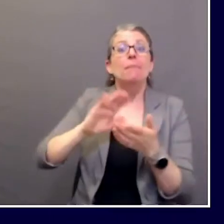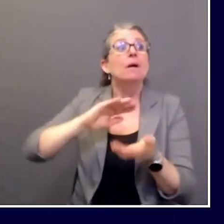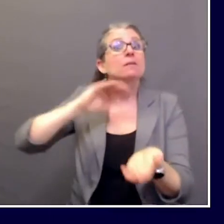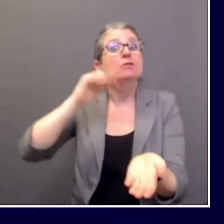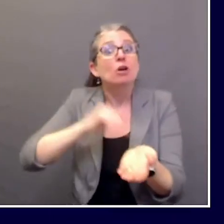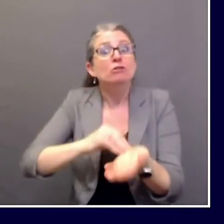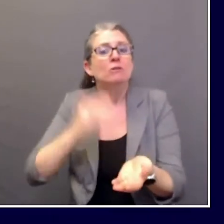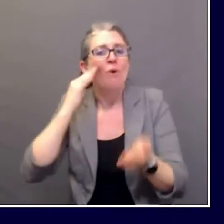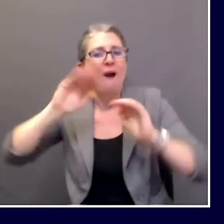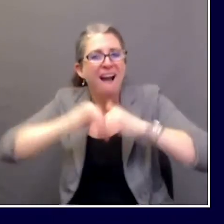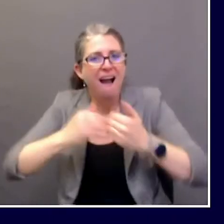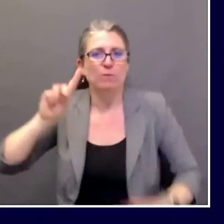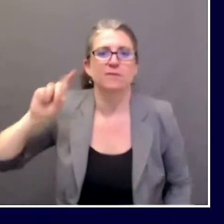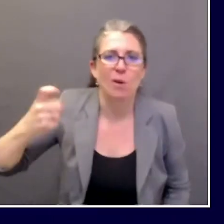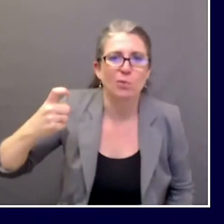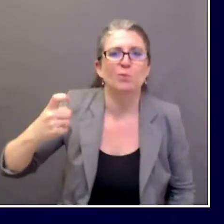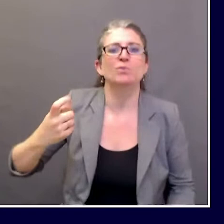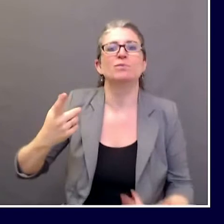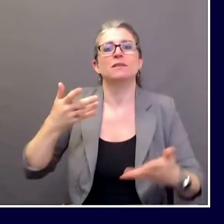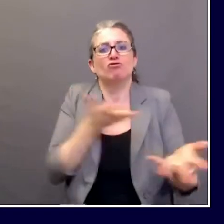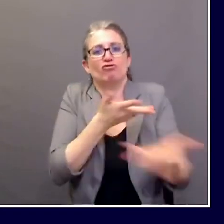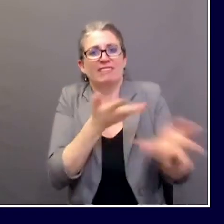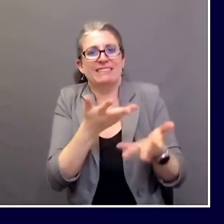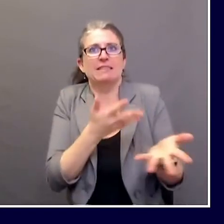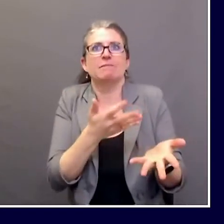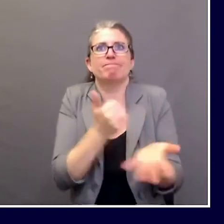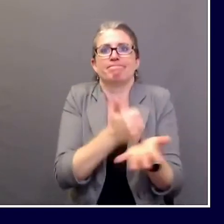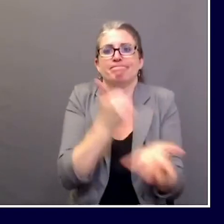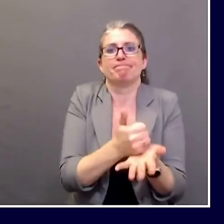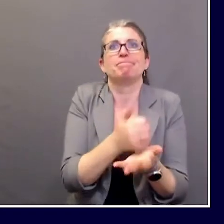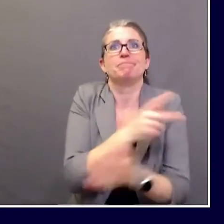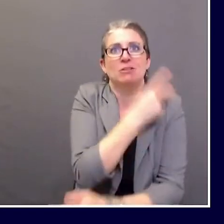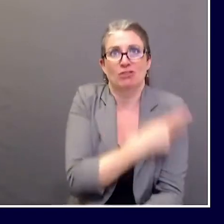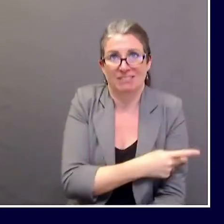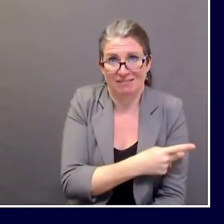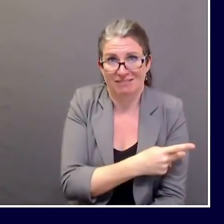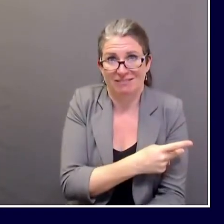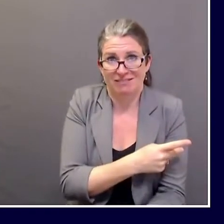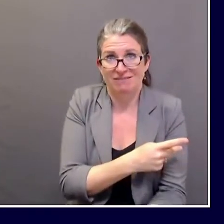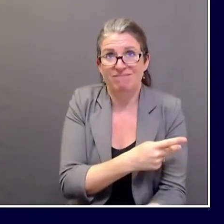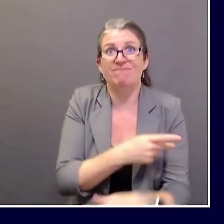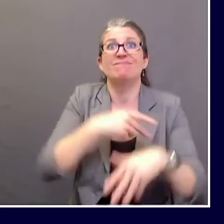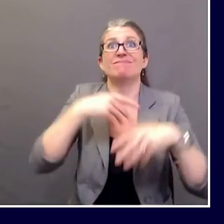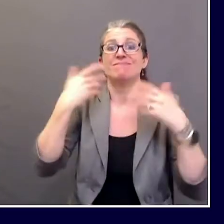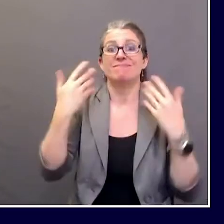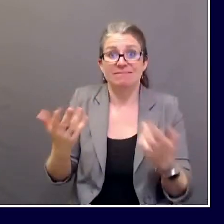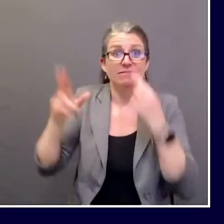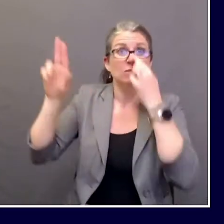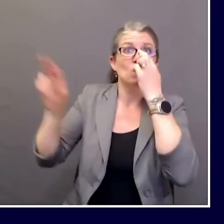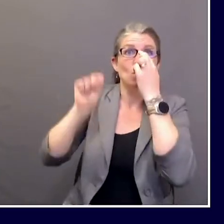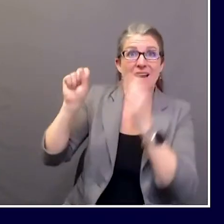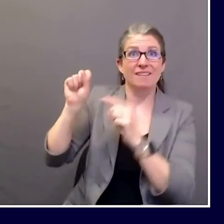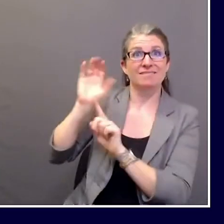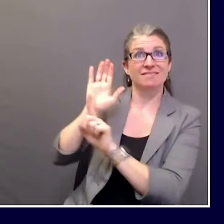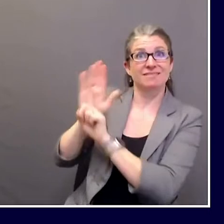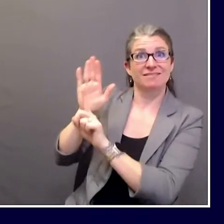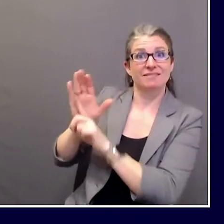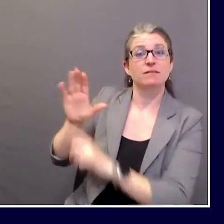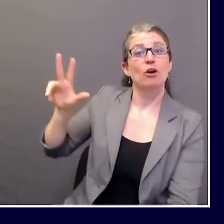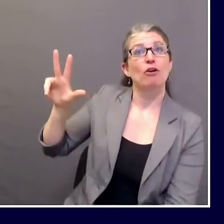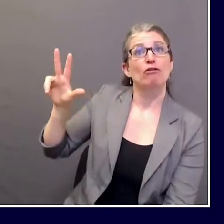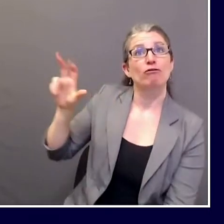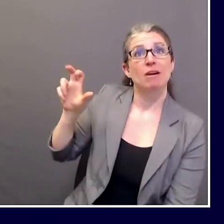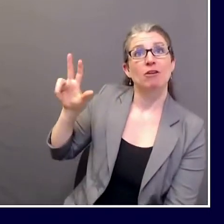gotten COVID. 31 million out of 331 people, Americans, or 1 in every 10 Americans who's